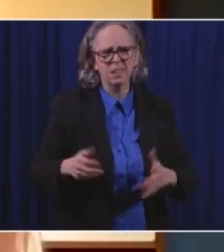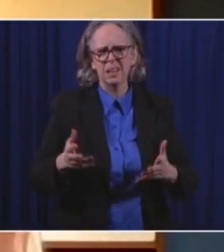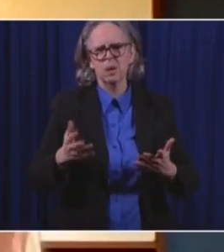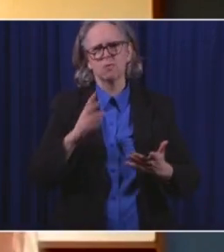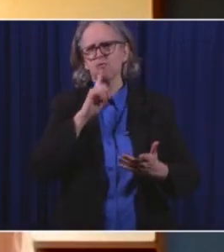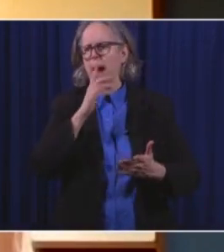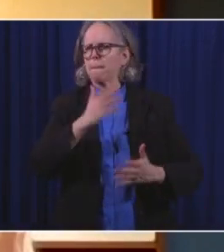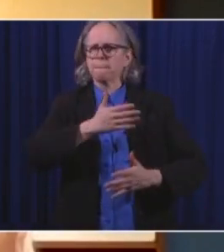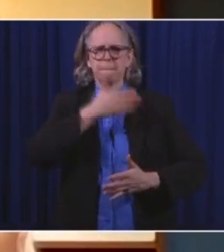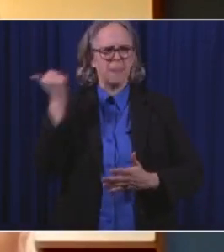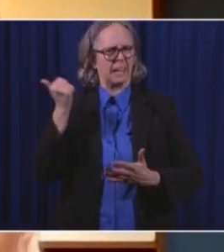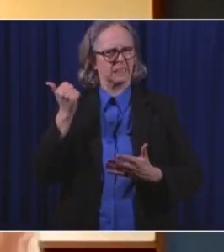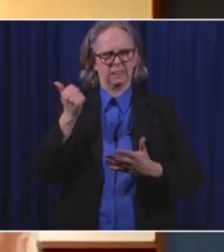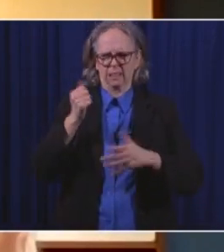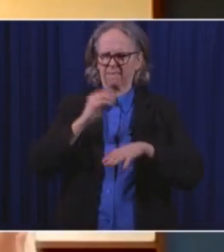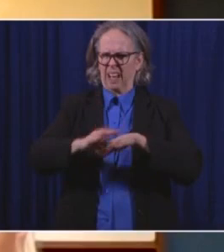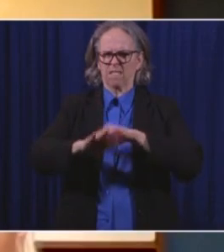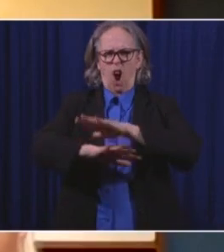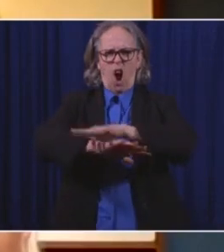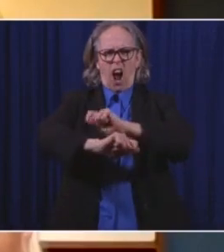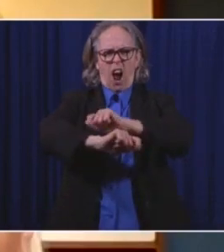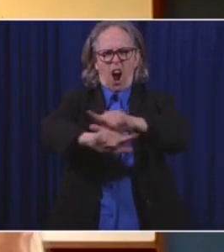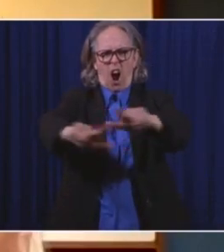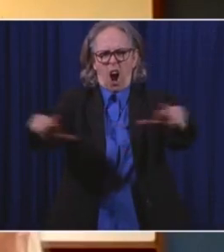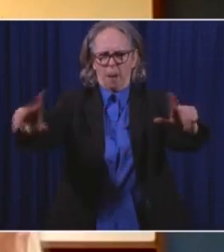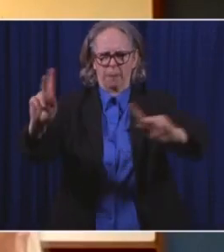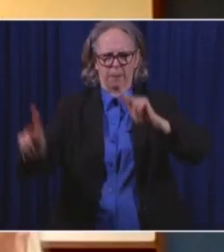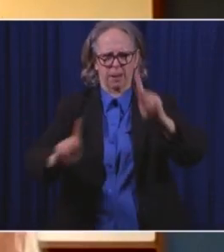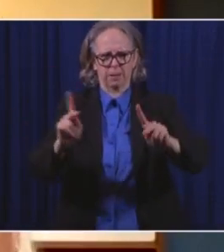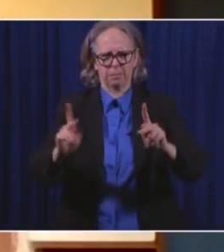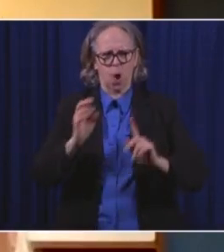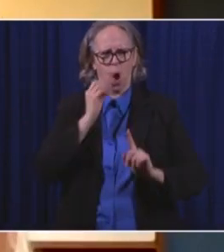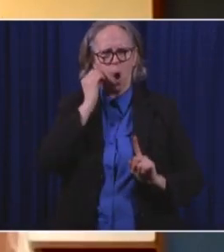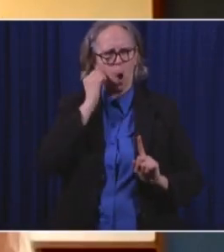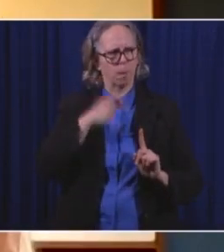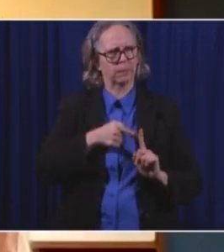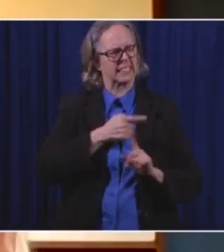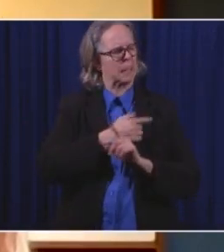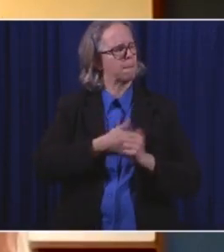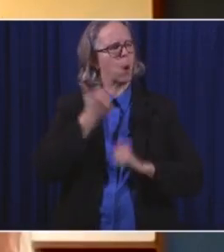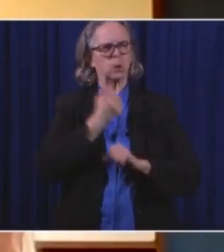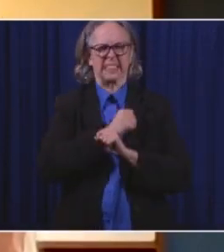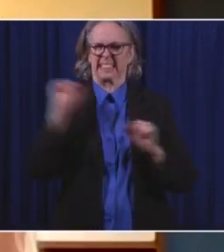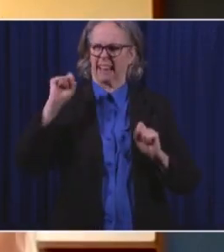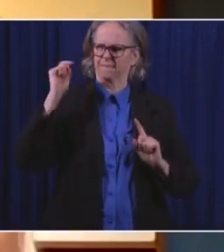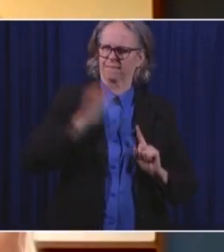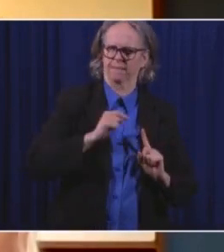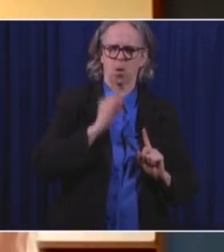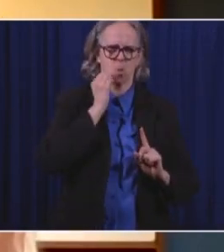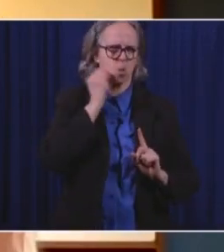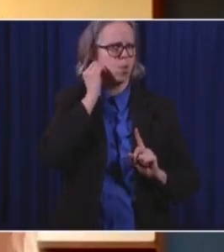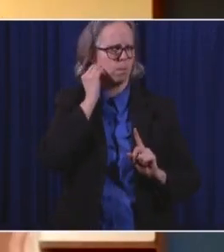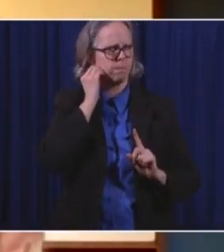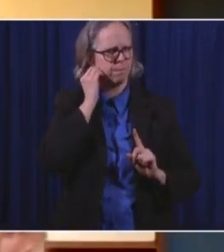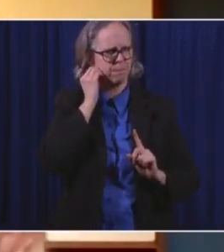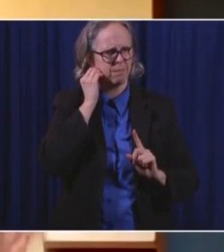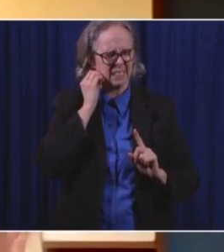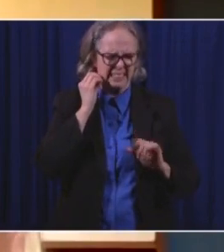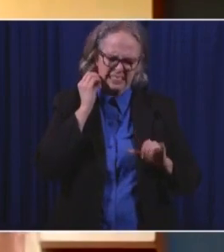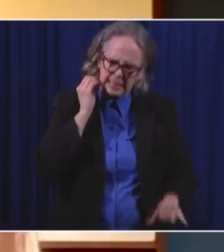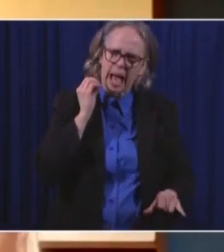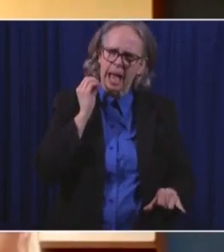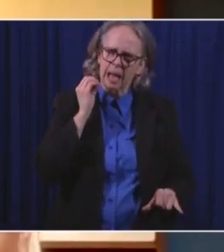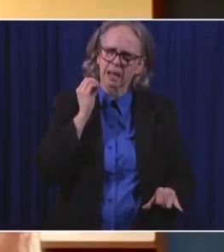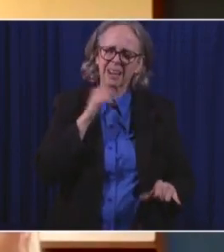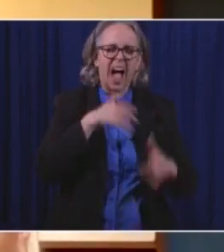us. Home is and should be the safest place for everybody. We should try to limit the leaving home only,